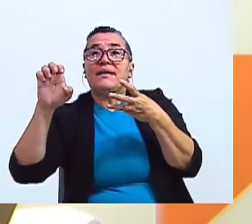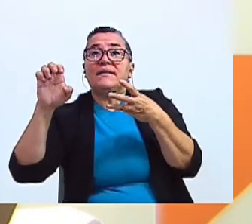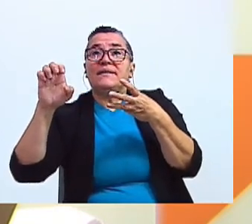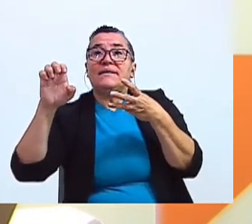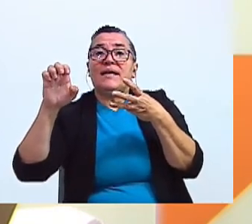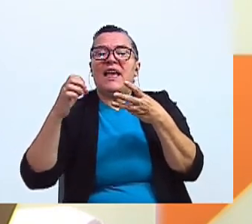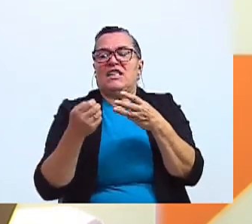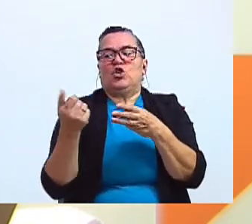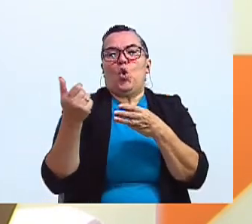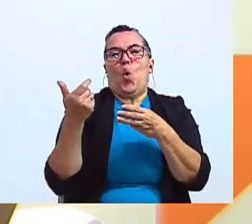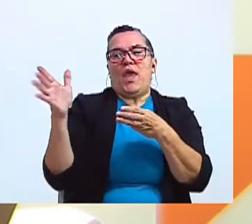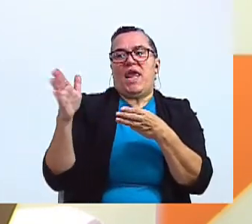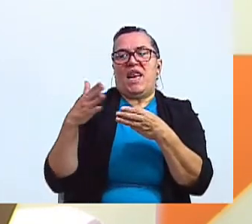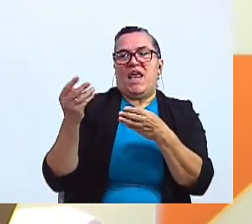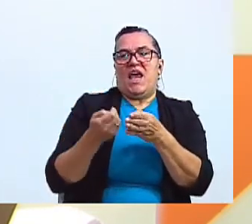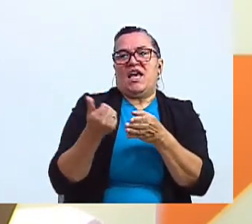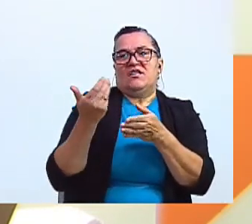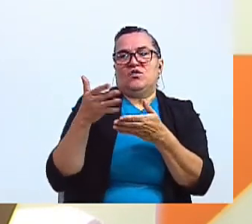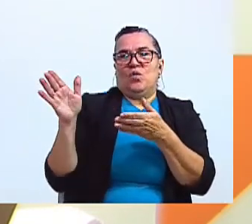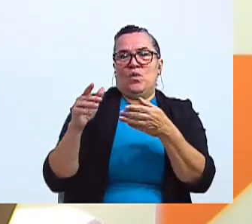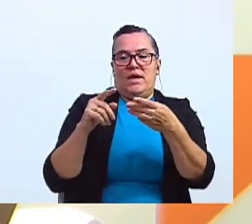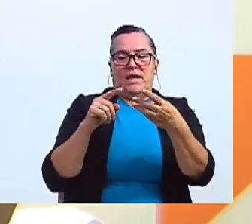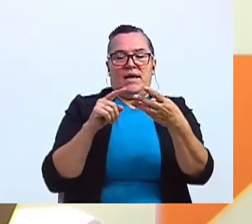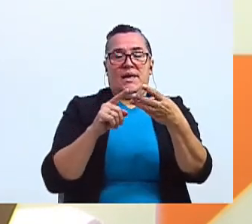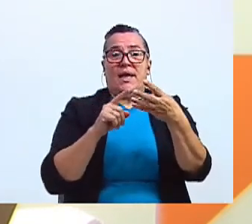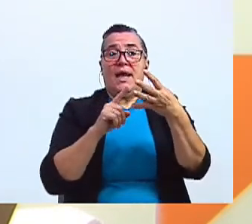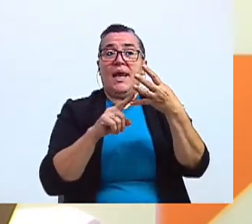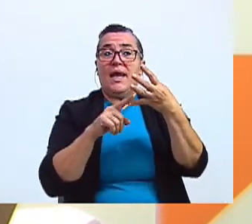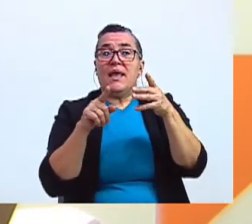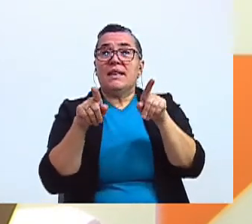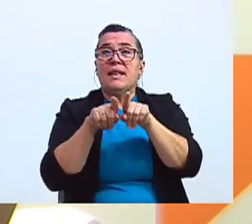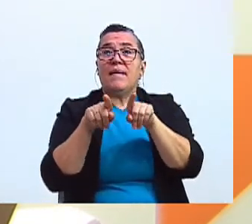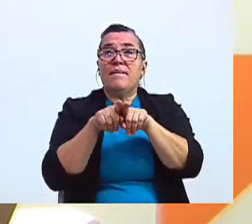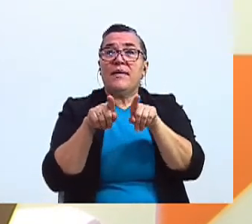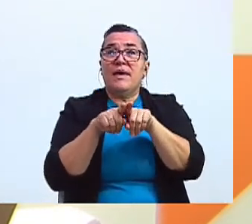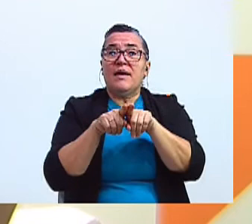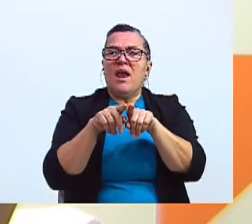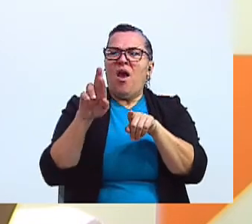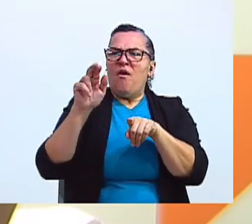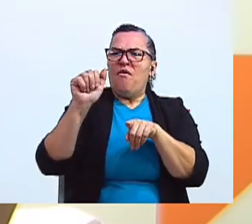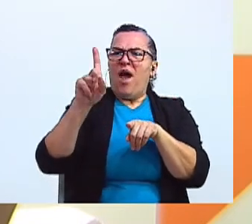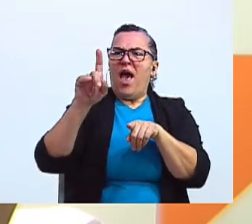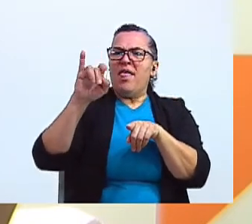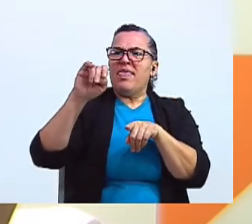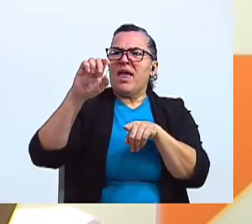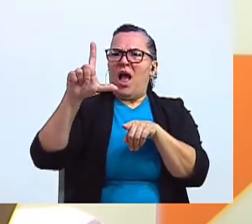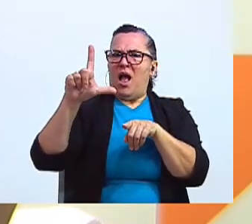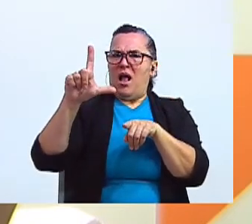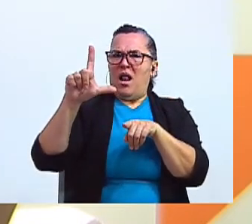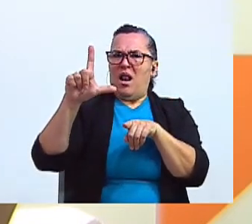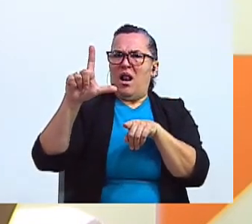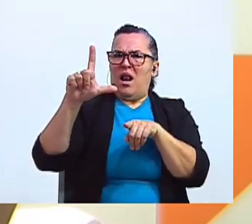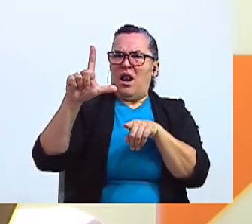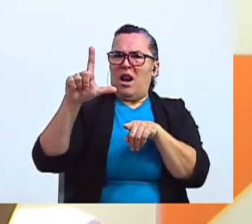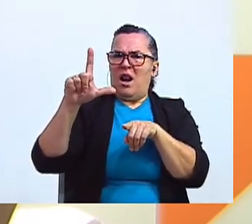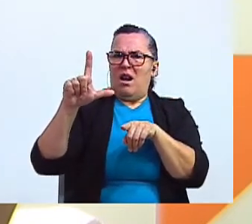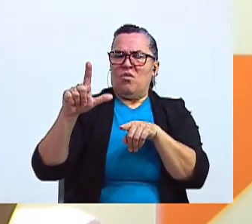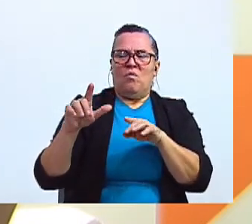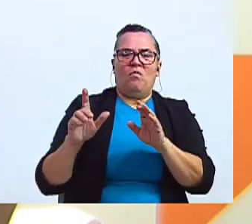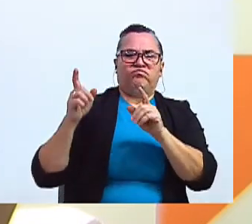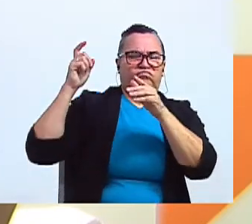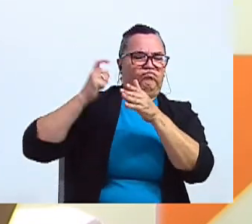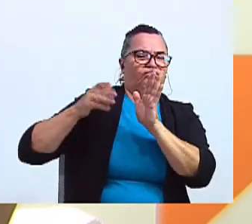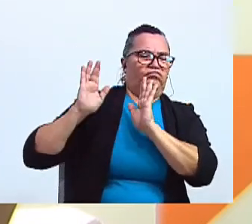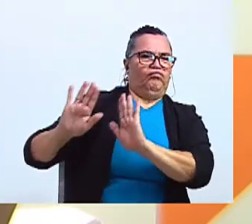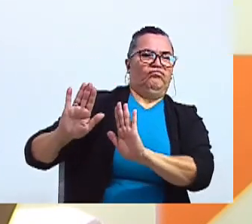excluded. Next one is ridicule. Okay, ridicule.